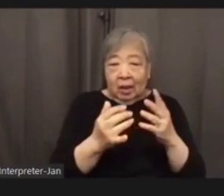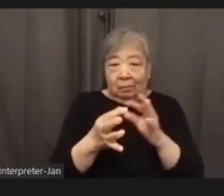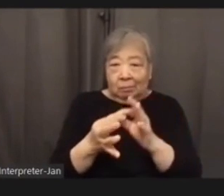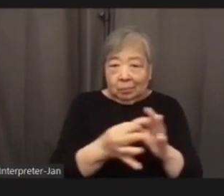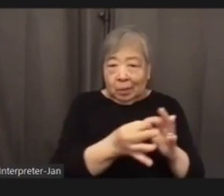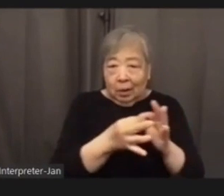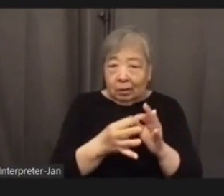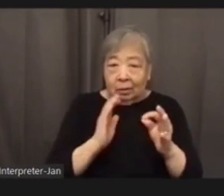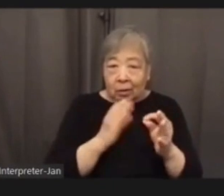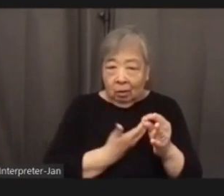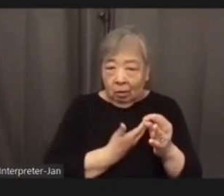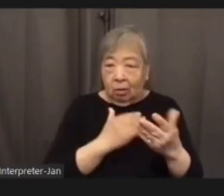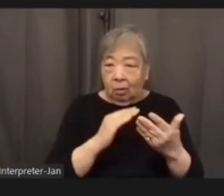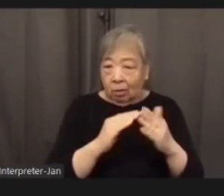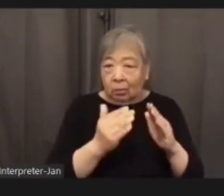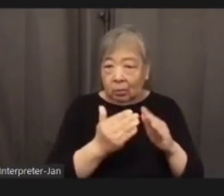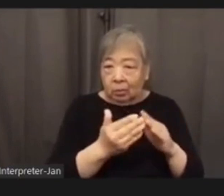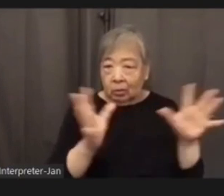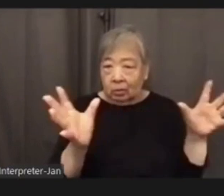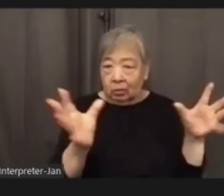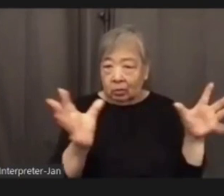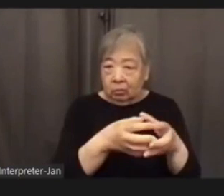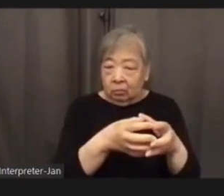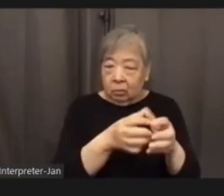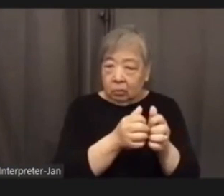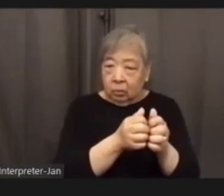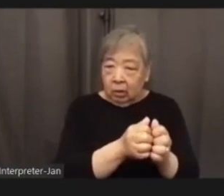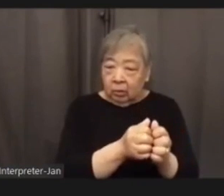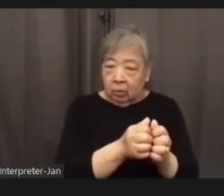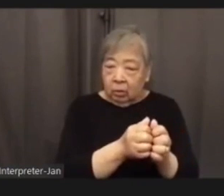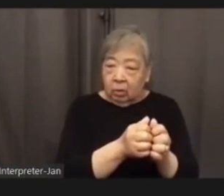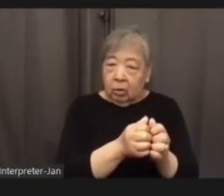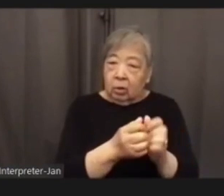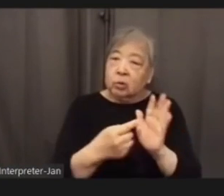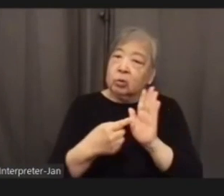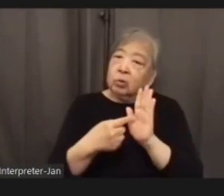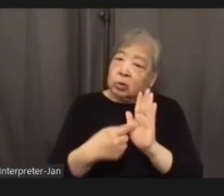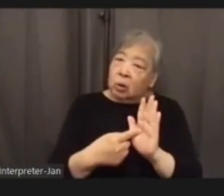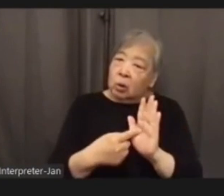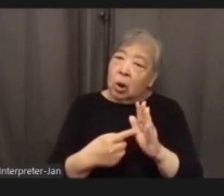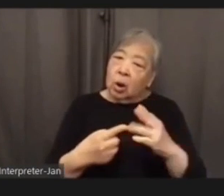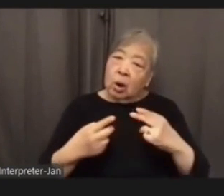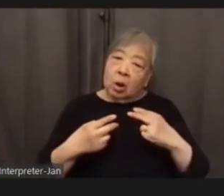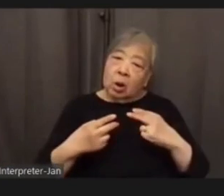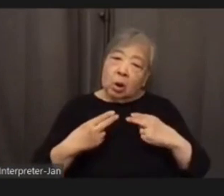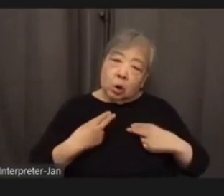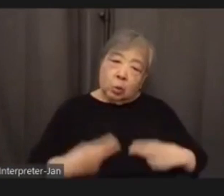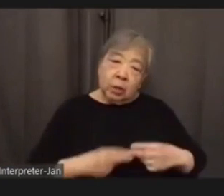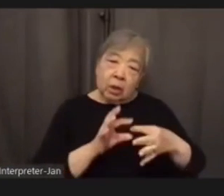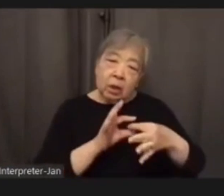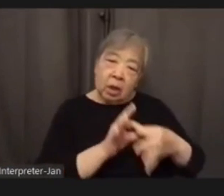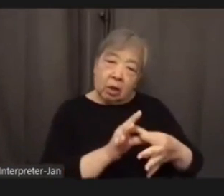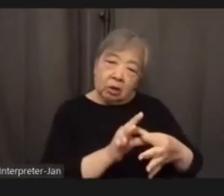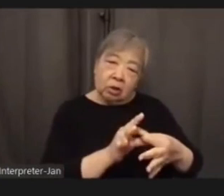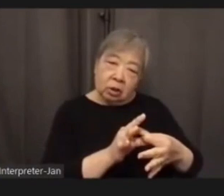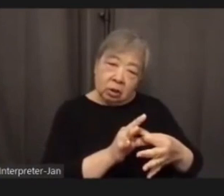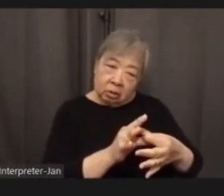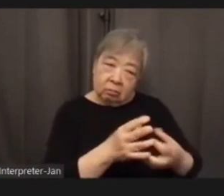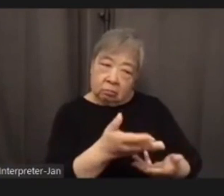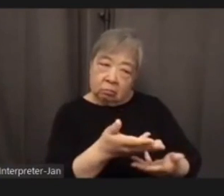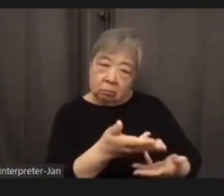and to show the human connection that we have with each other. So